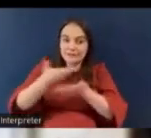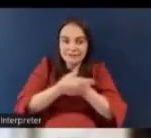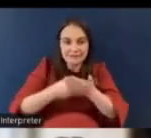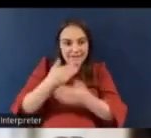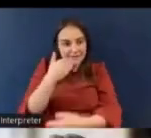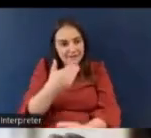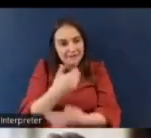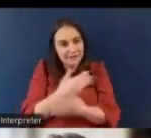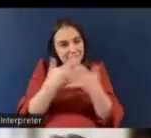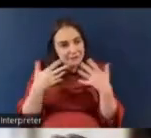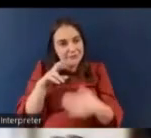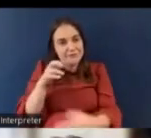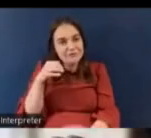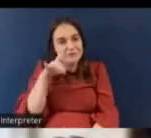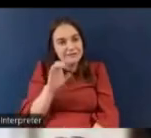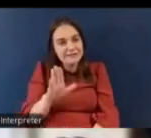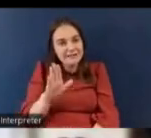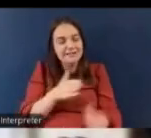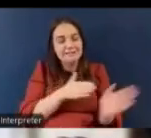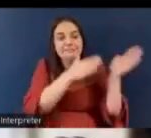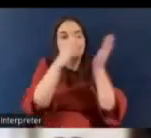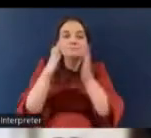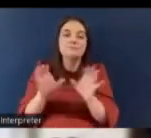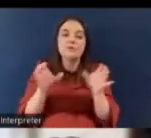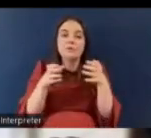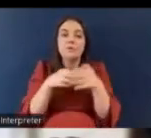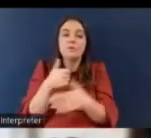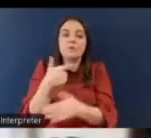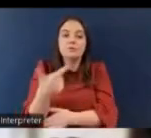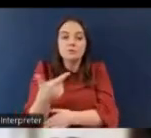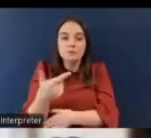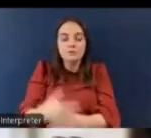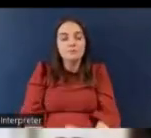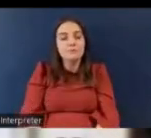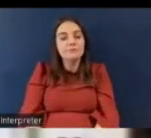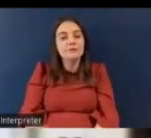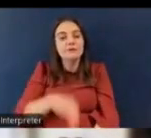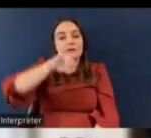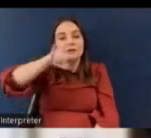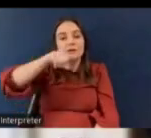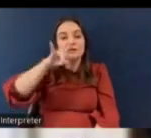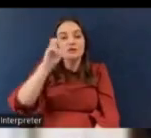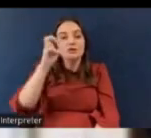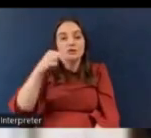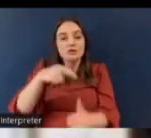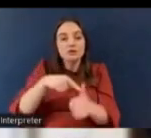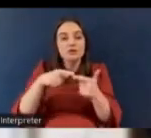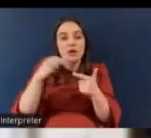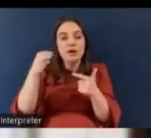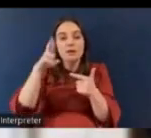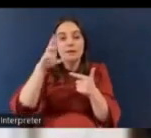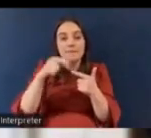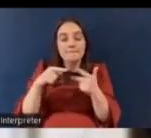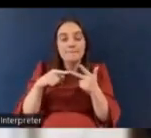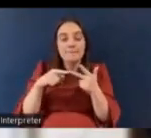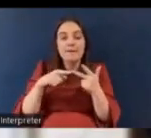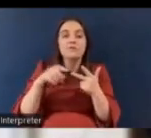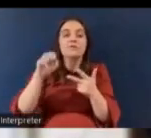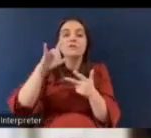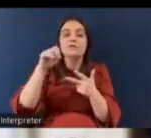thanks very much. I'll move to group two now, which was John, Mary, Sharon,